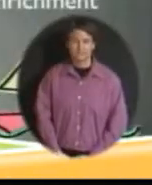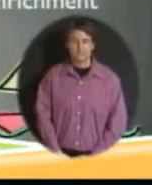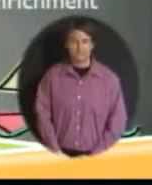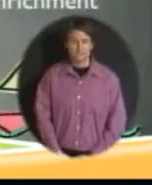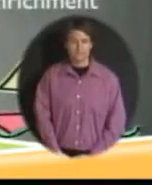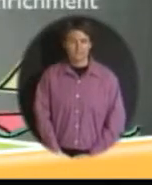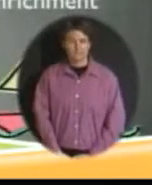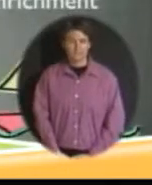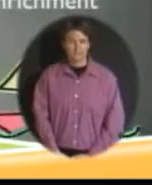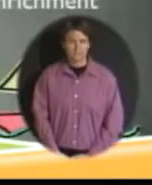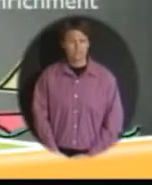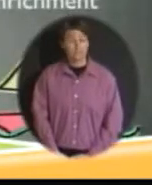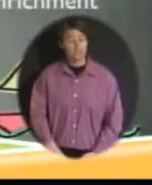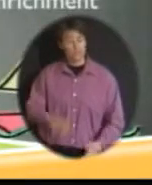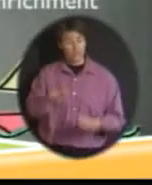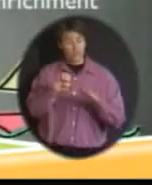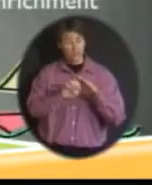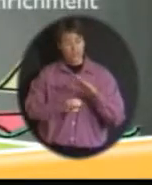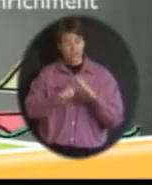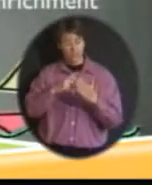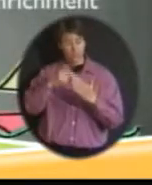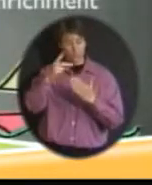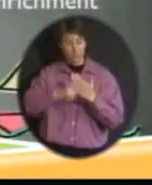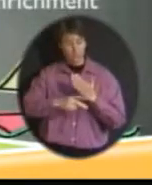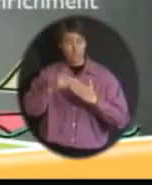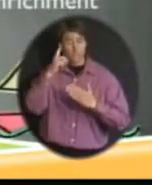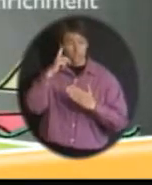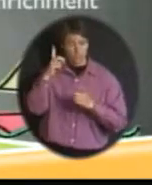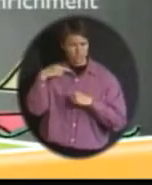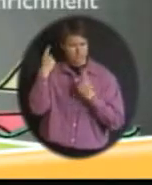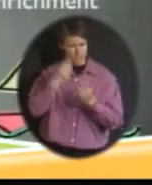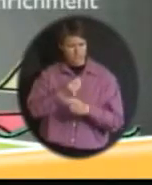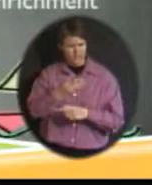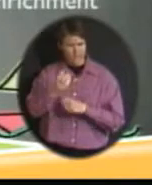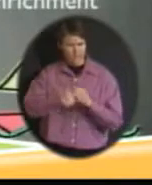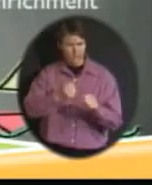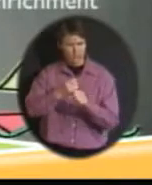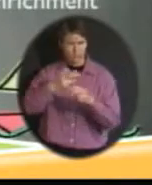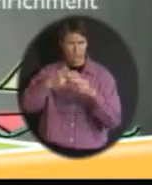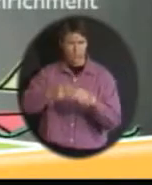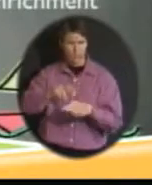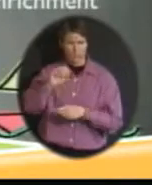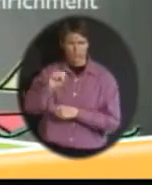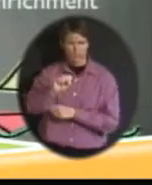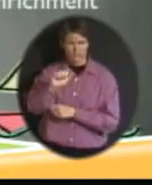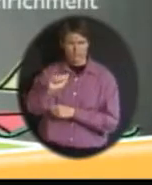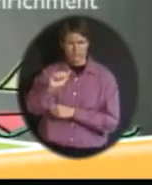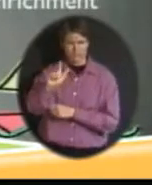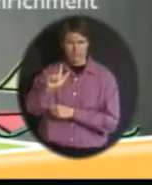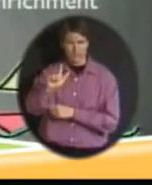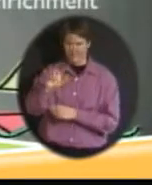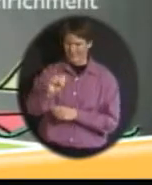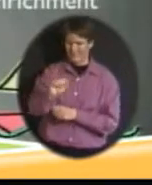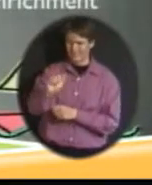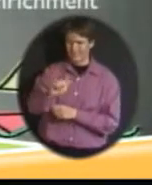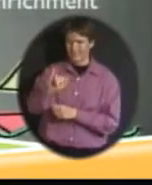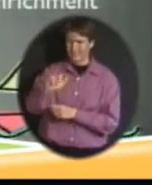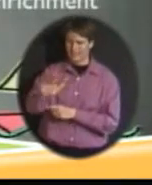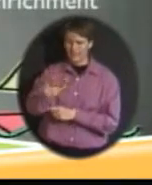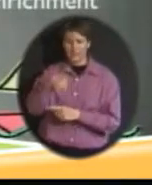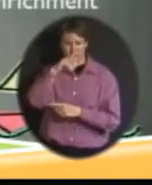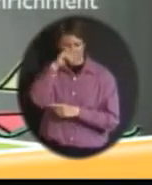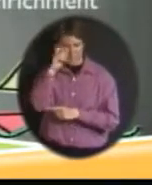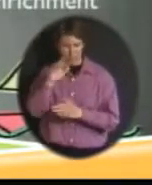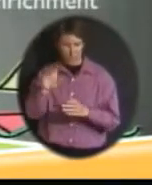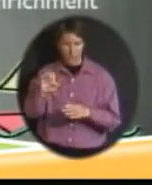we go. Our elementary program for several years has been known as SAIL. It's Summer Adventures in Learning, and it serves students